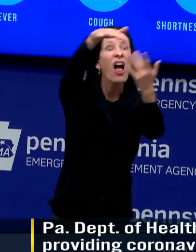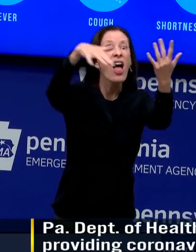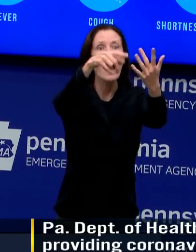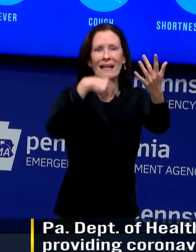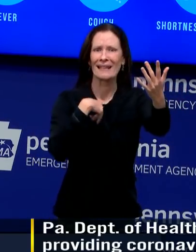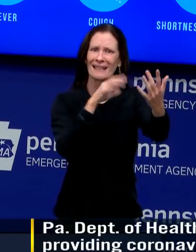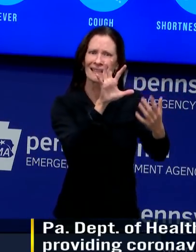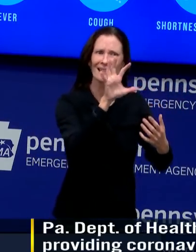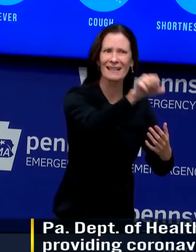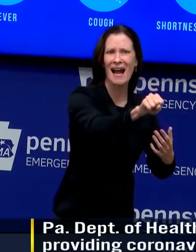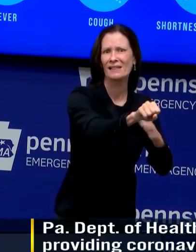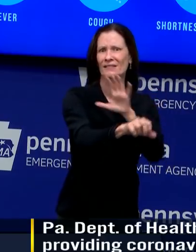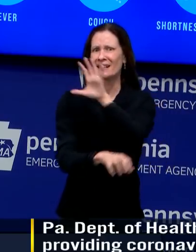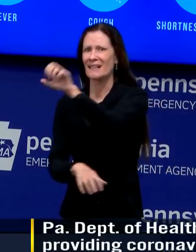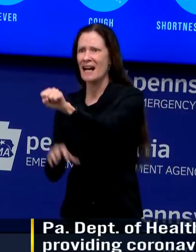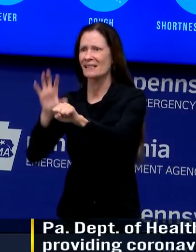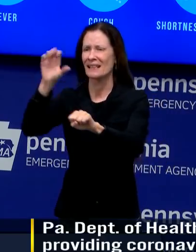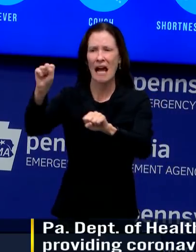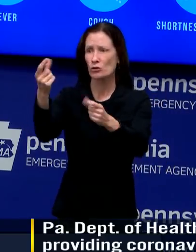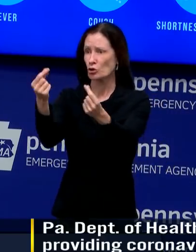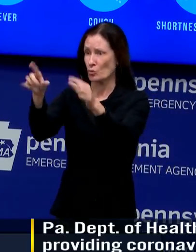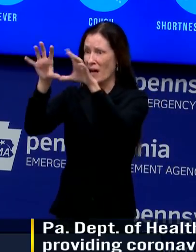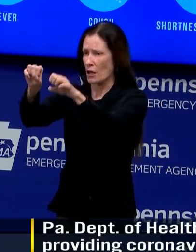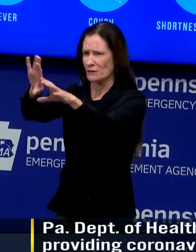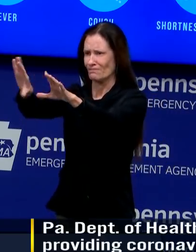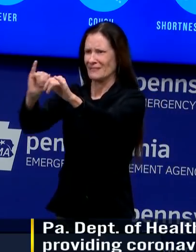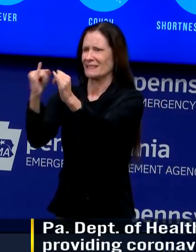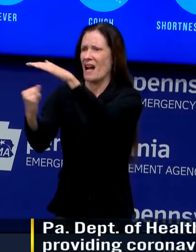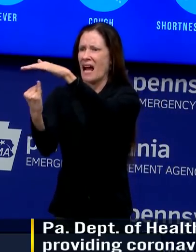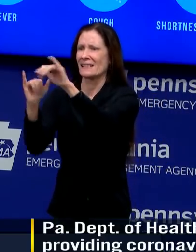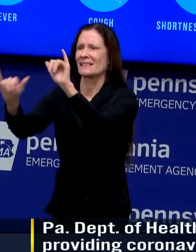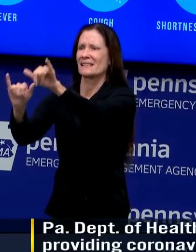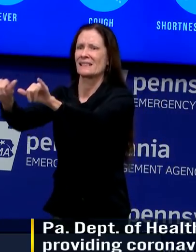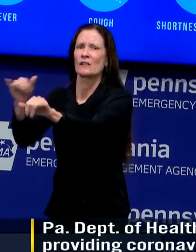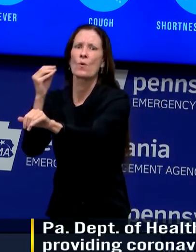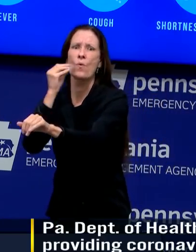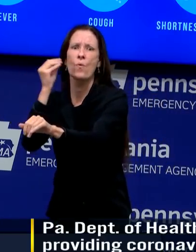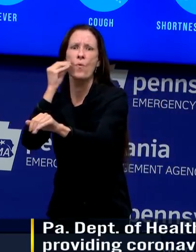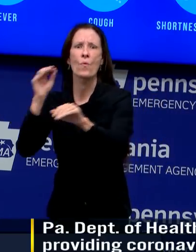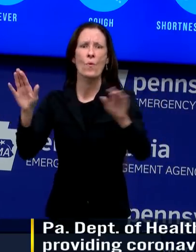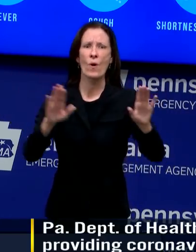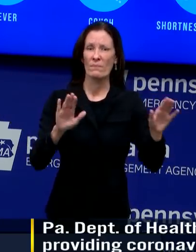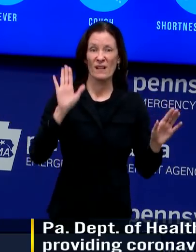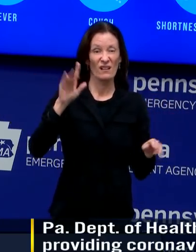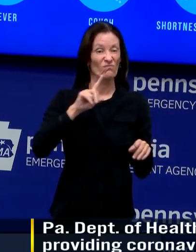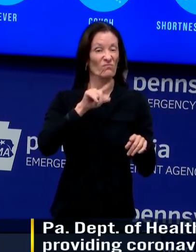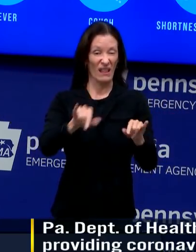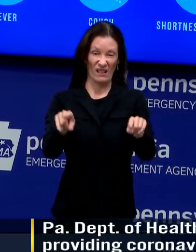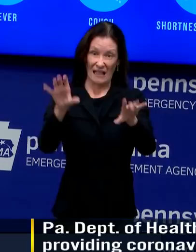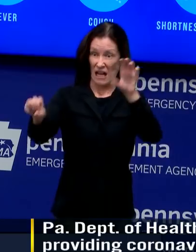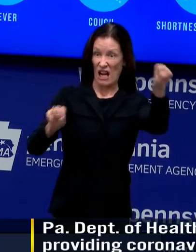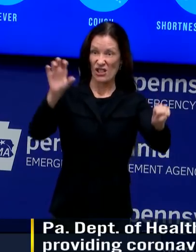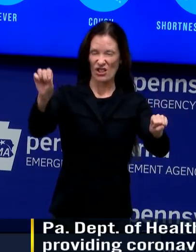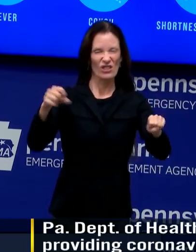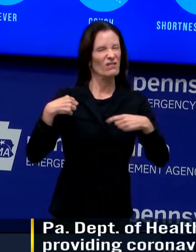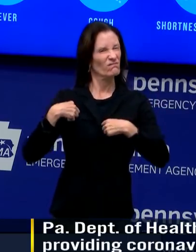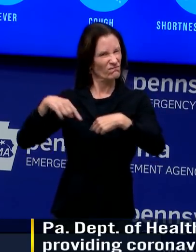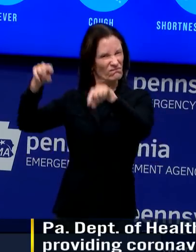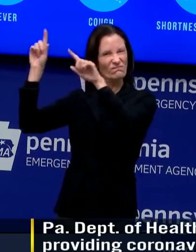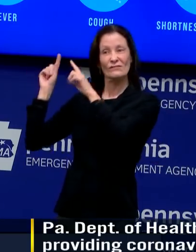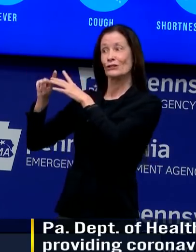that we used at the start of this pandemic to help slow the disease progression and